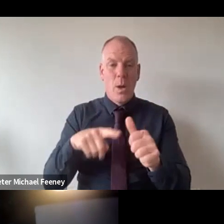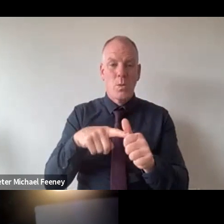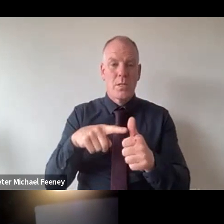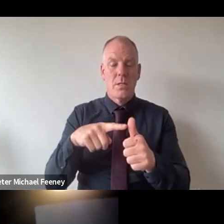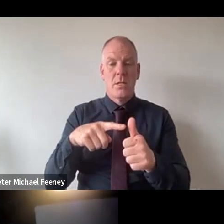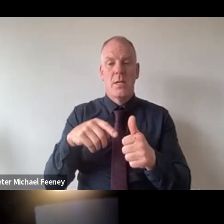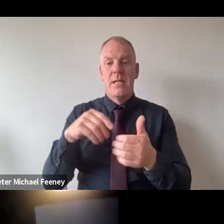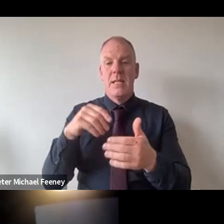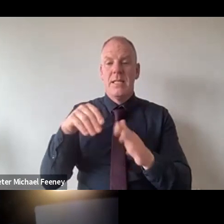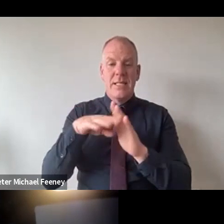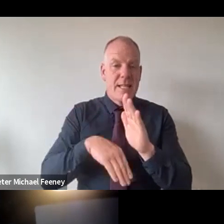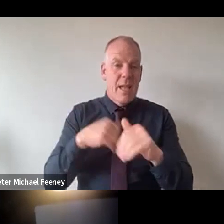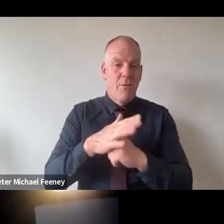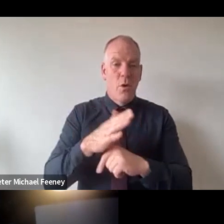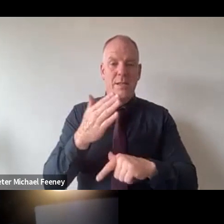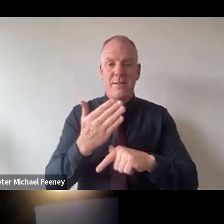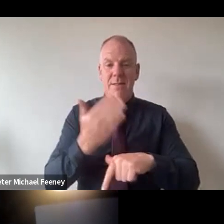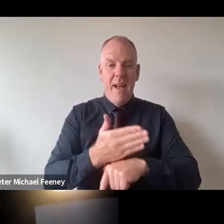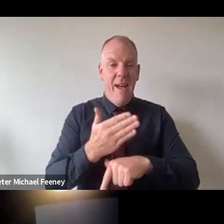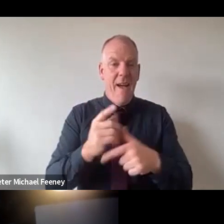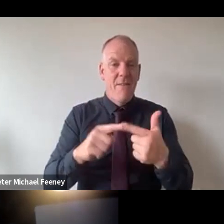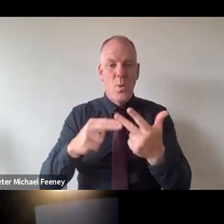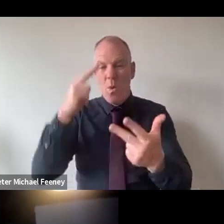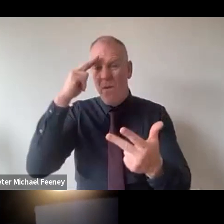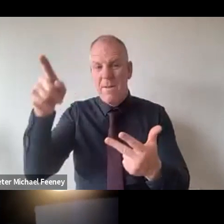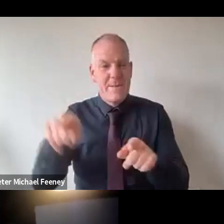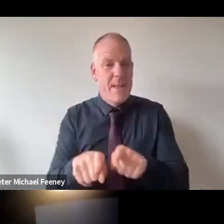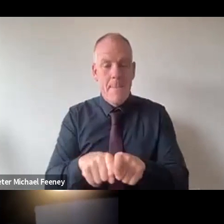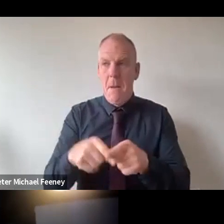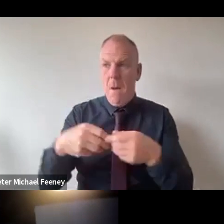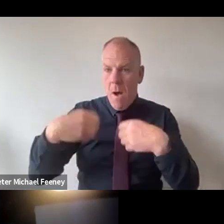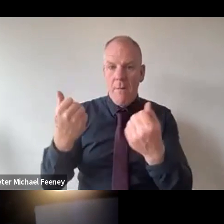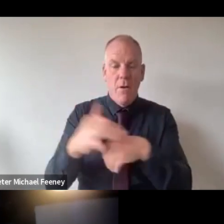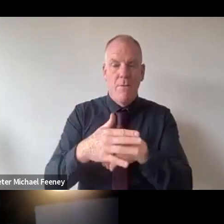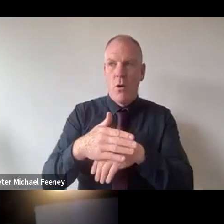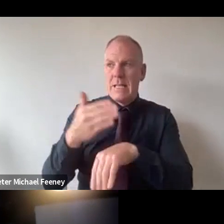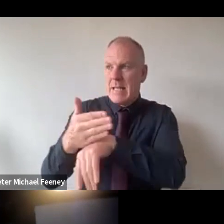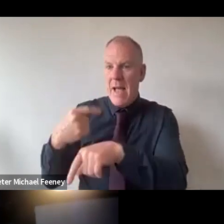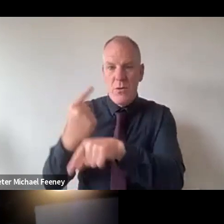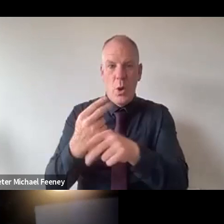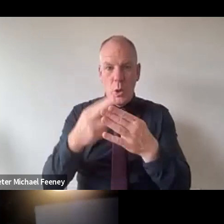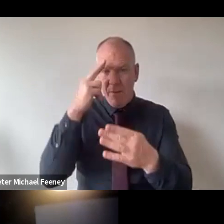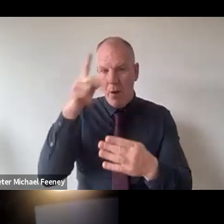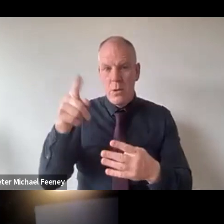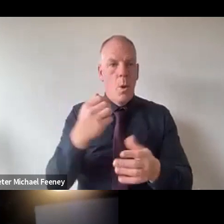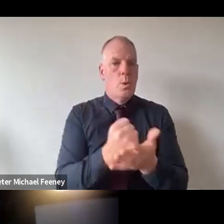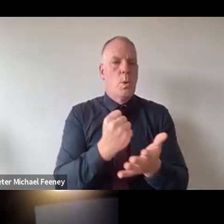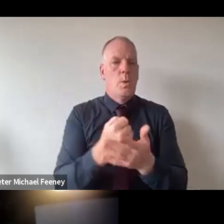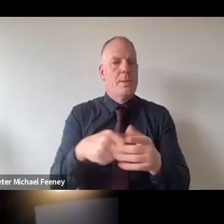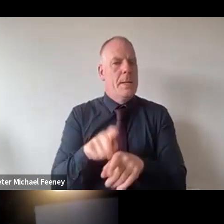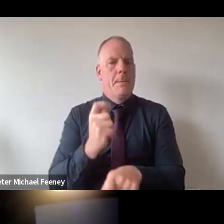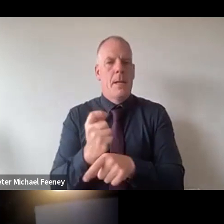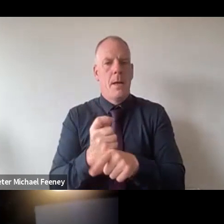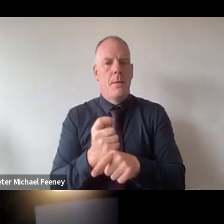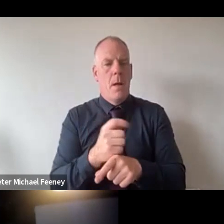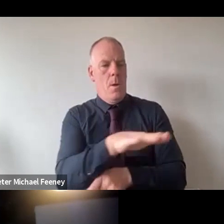for employees, discounts in the universities as well. They offer discounts to the employees in the universities or the students as well. But